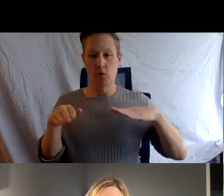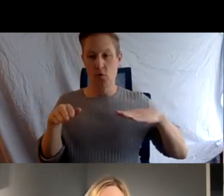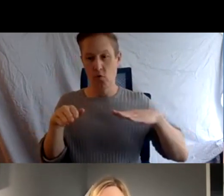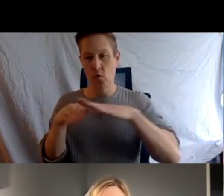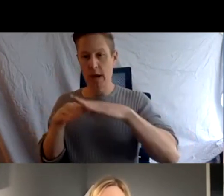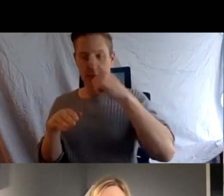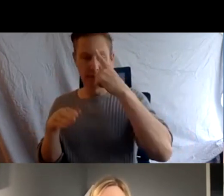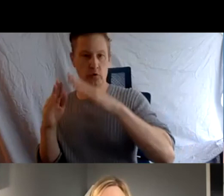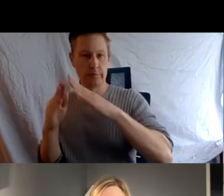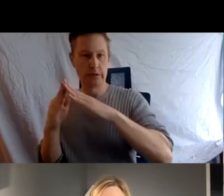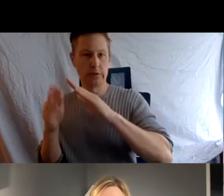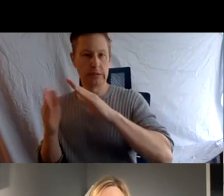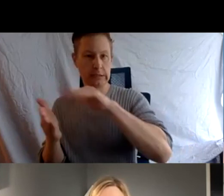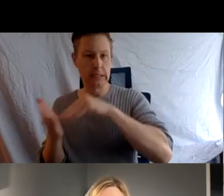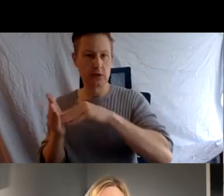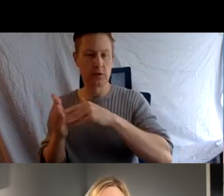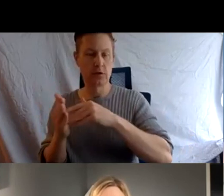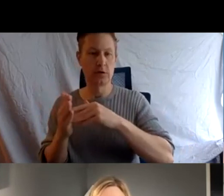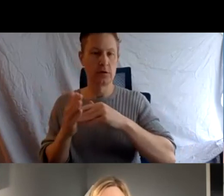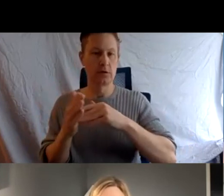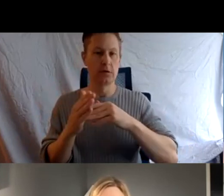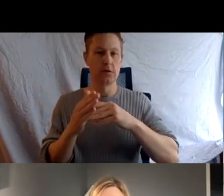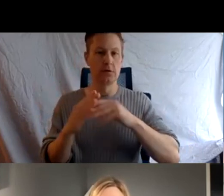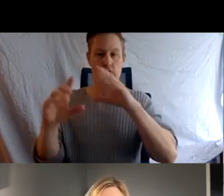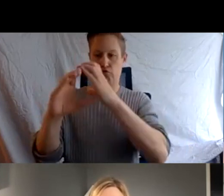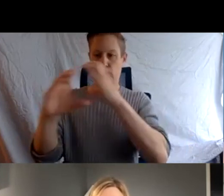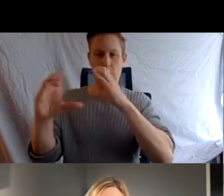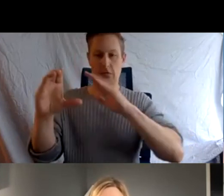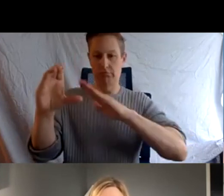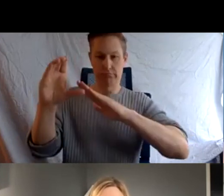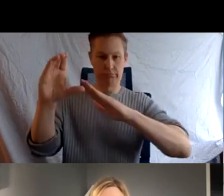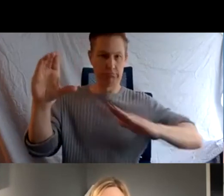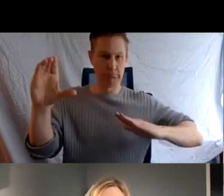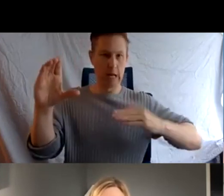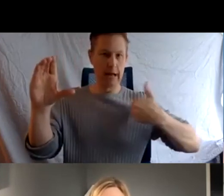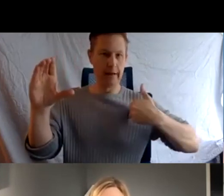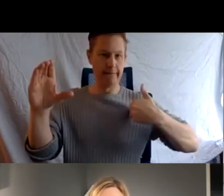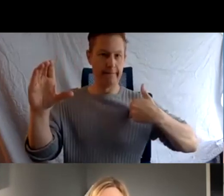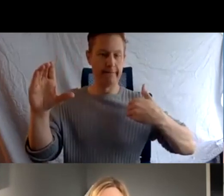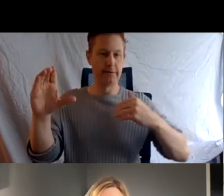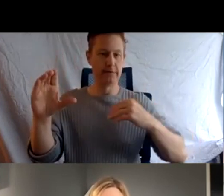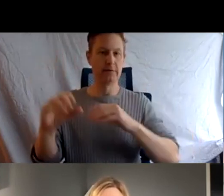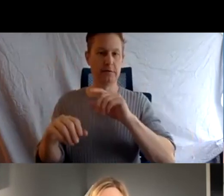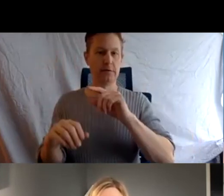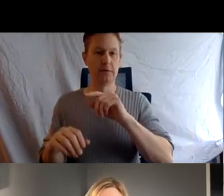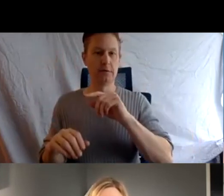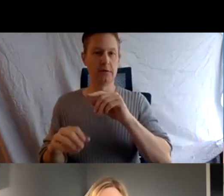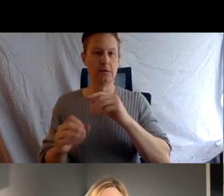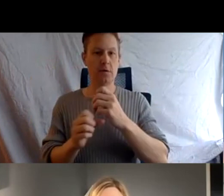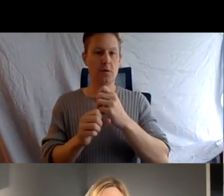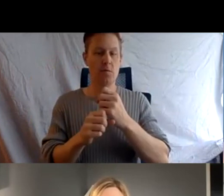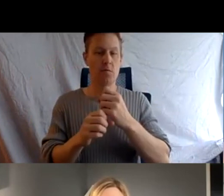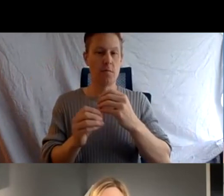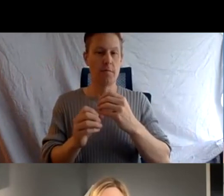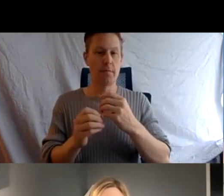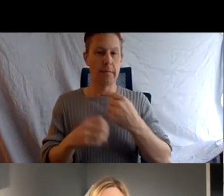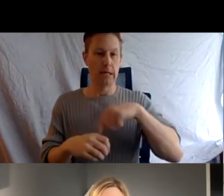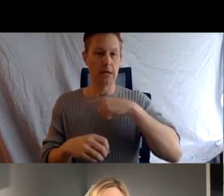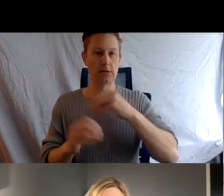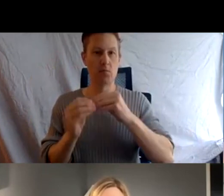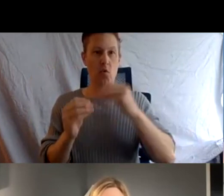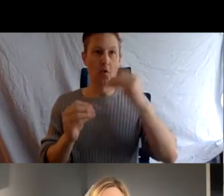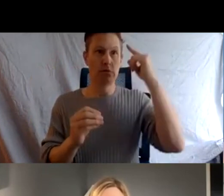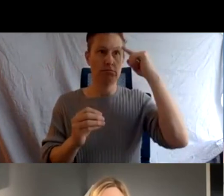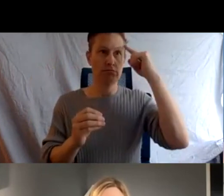center, there's a ramp at the back of the truck. So it made us more conscious of designing the world. And I think that was